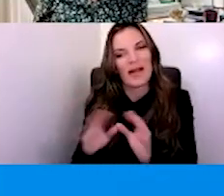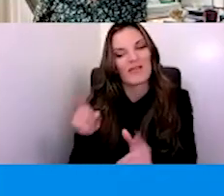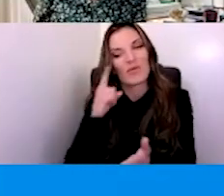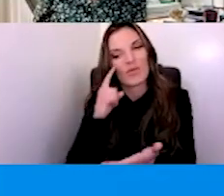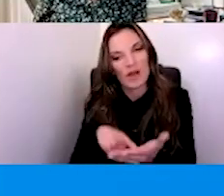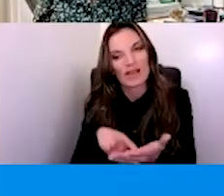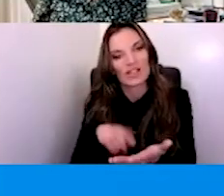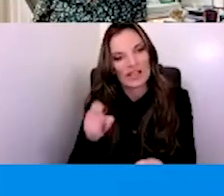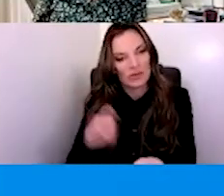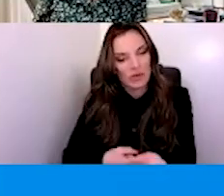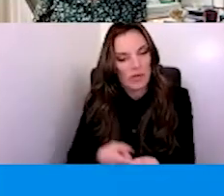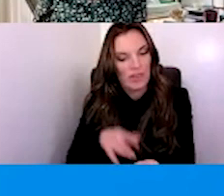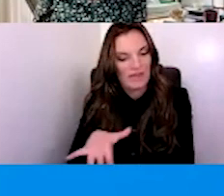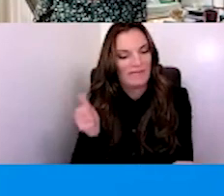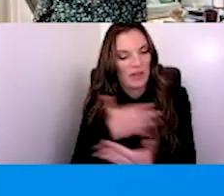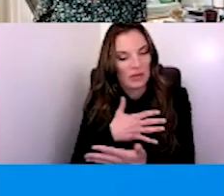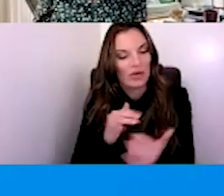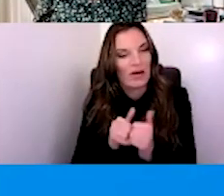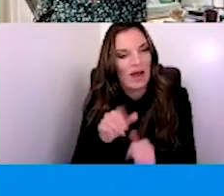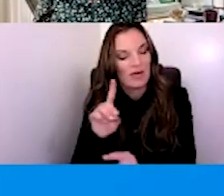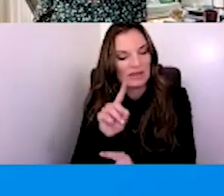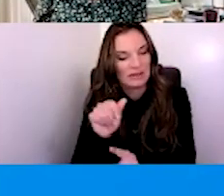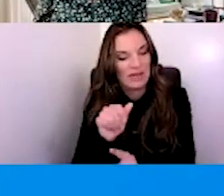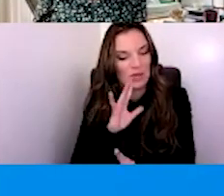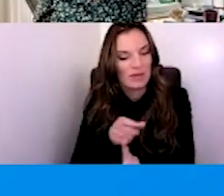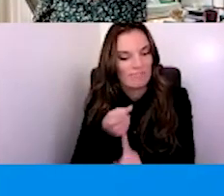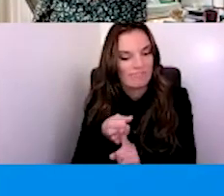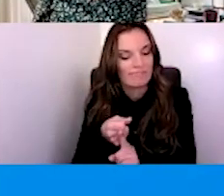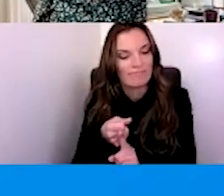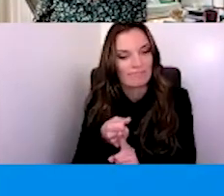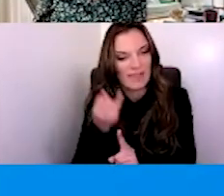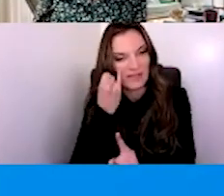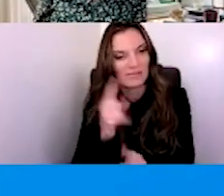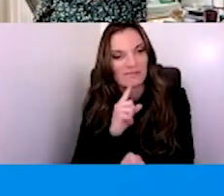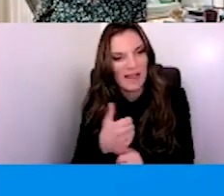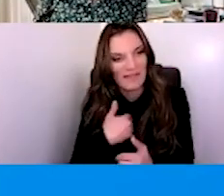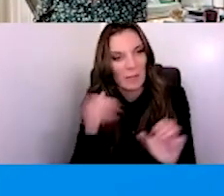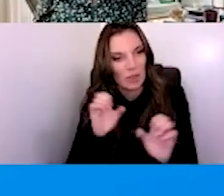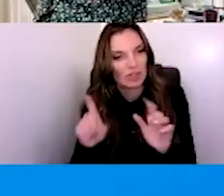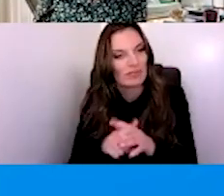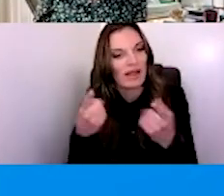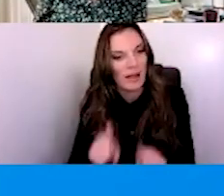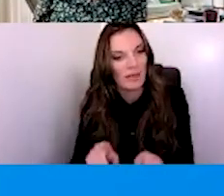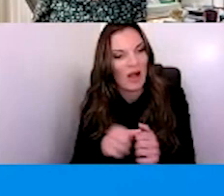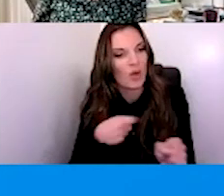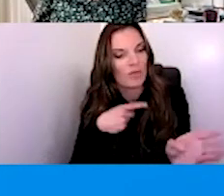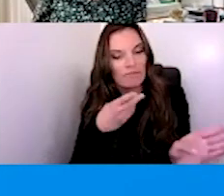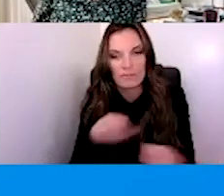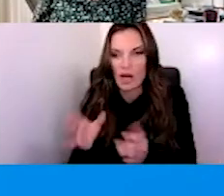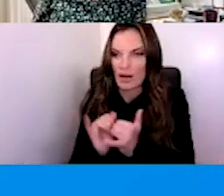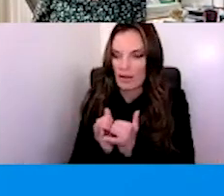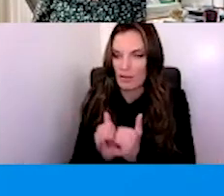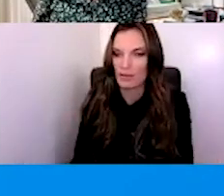talking about that fear of how would disability play out if we had an emergency, and how can we be as best prepared as we can.